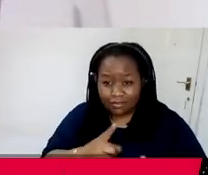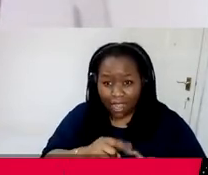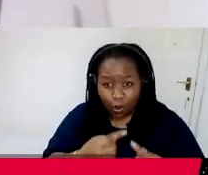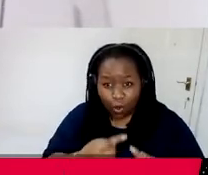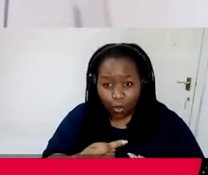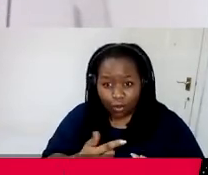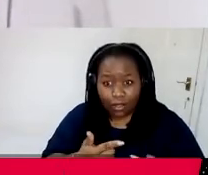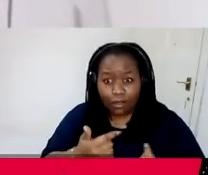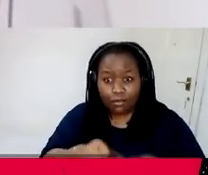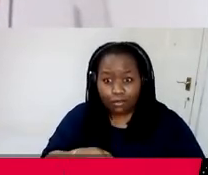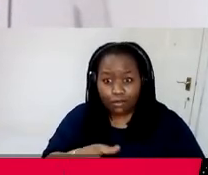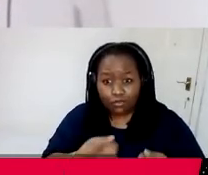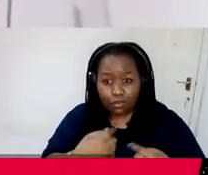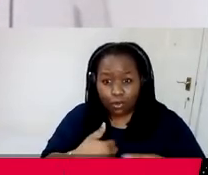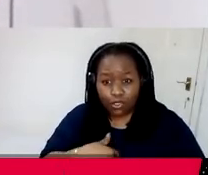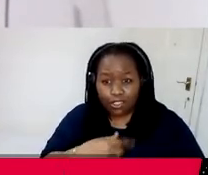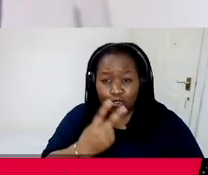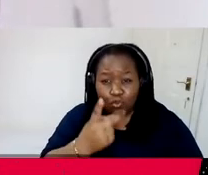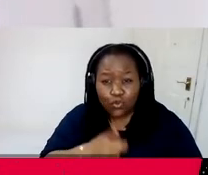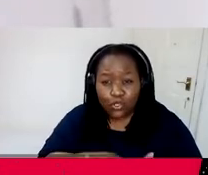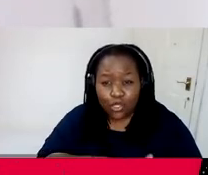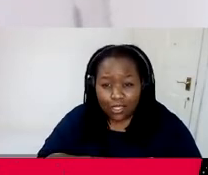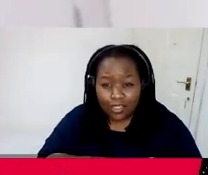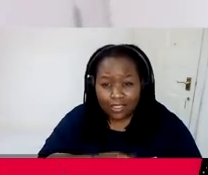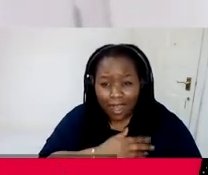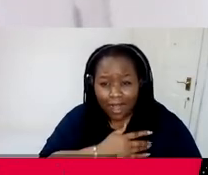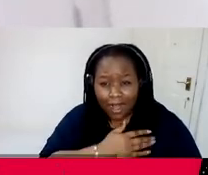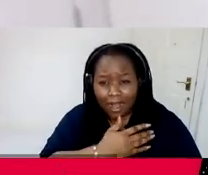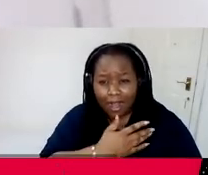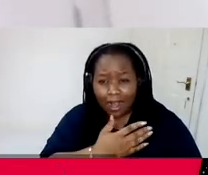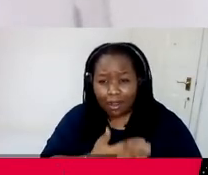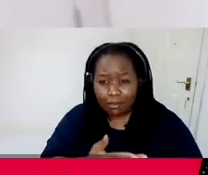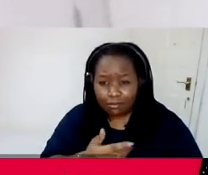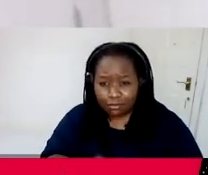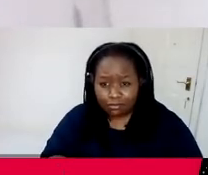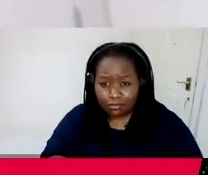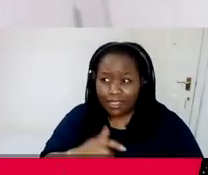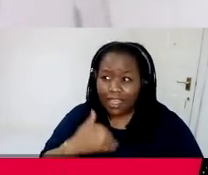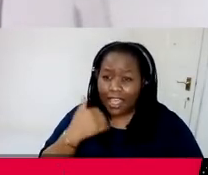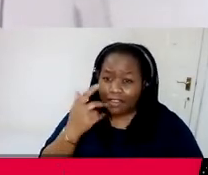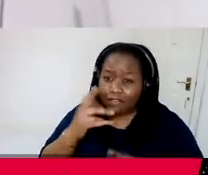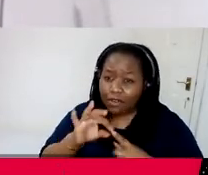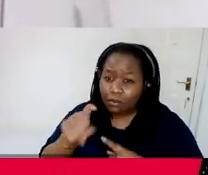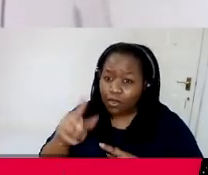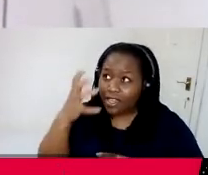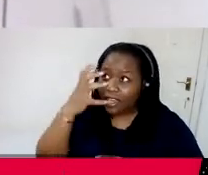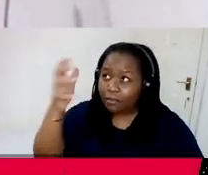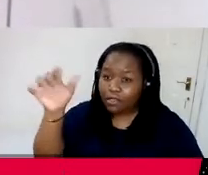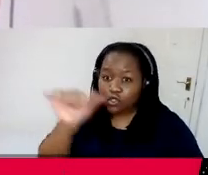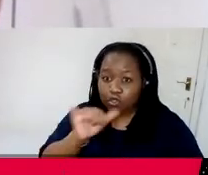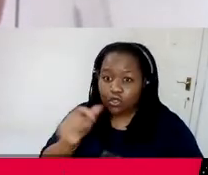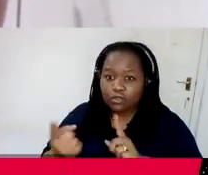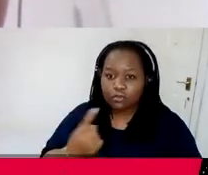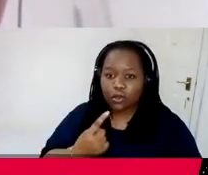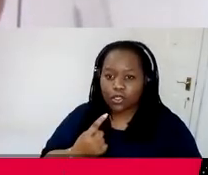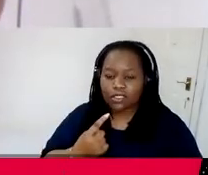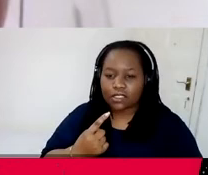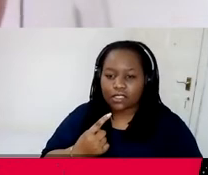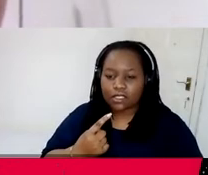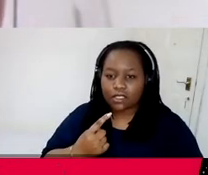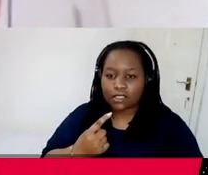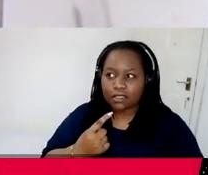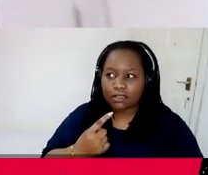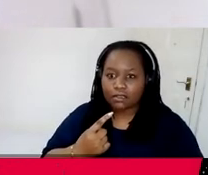my question, they said that they needed more time, which is not the same as saying, we're not going to answer your